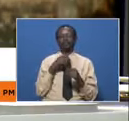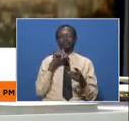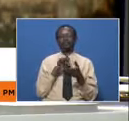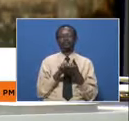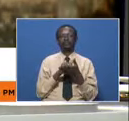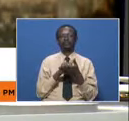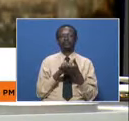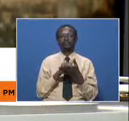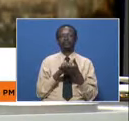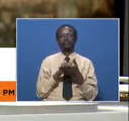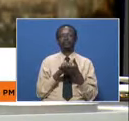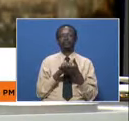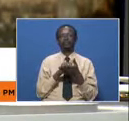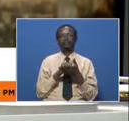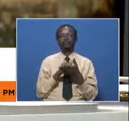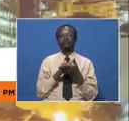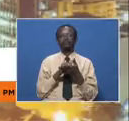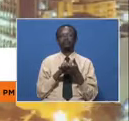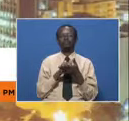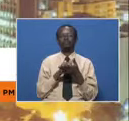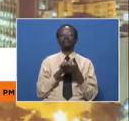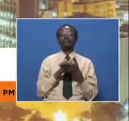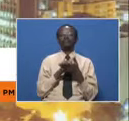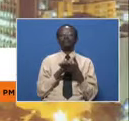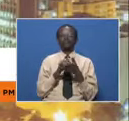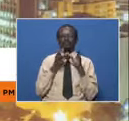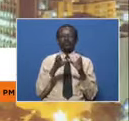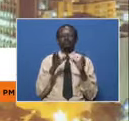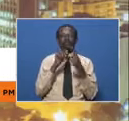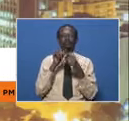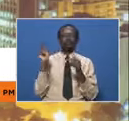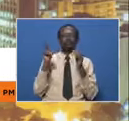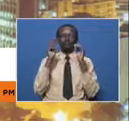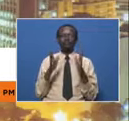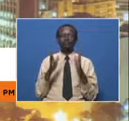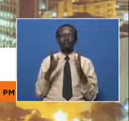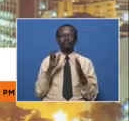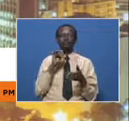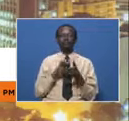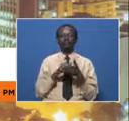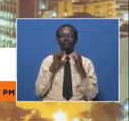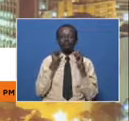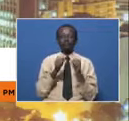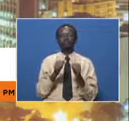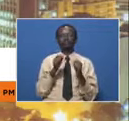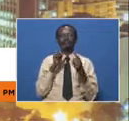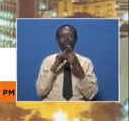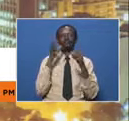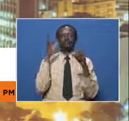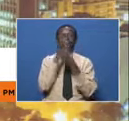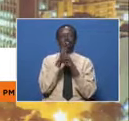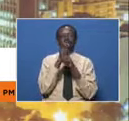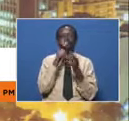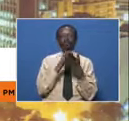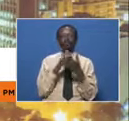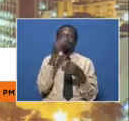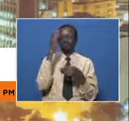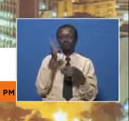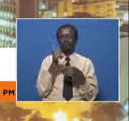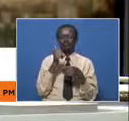being crammed down the throats of Kenyans, then that will be a hard sell. It will be such a hard scrabble. And that's why you're pushing for the